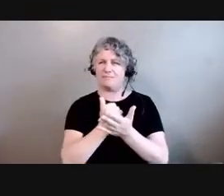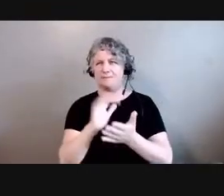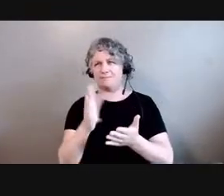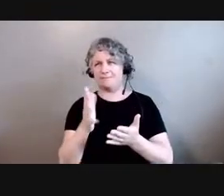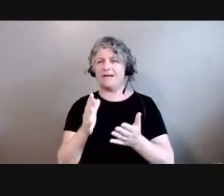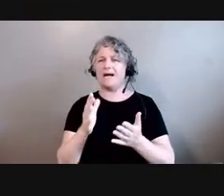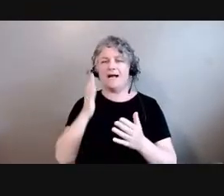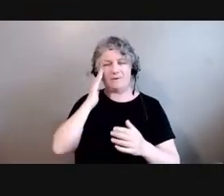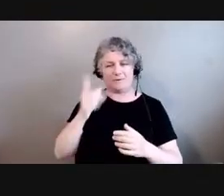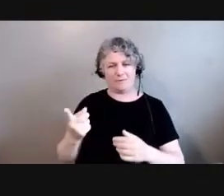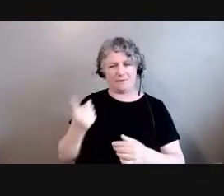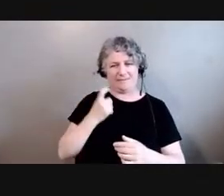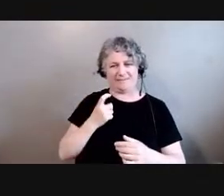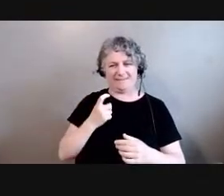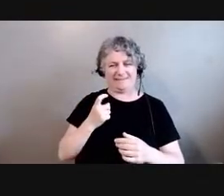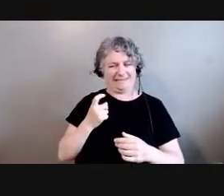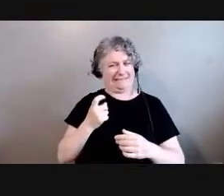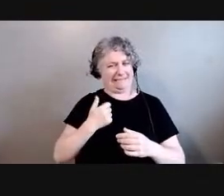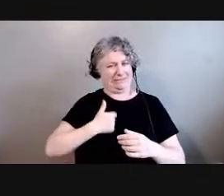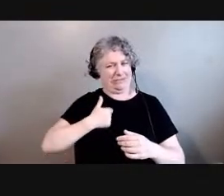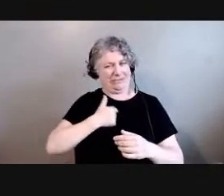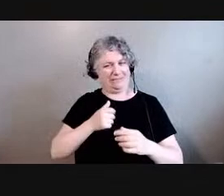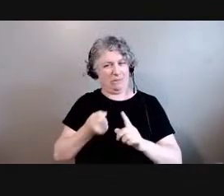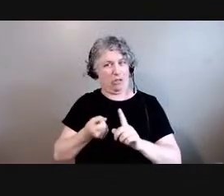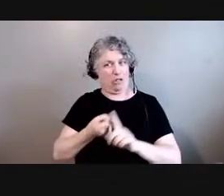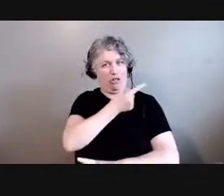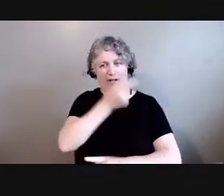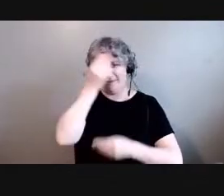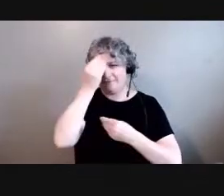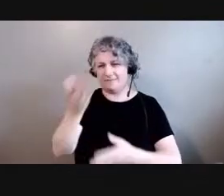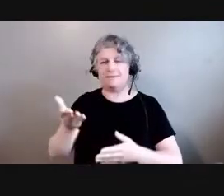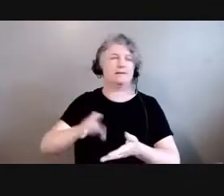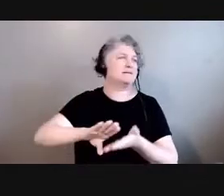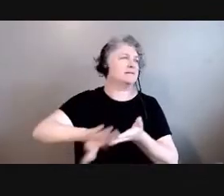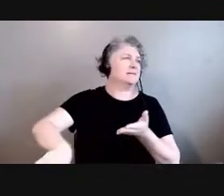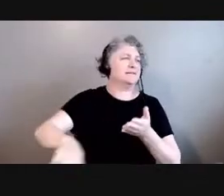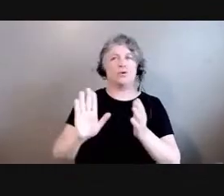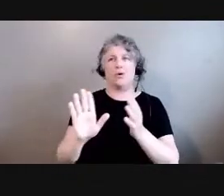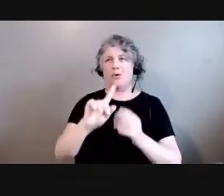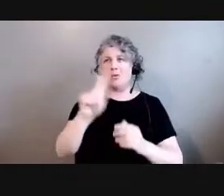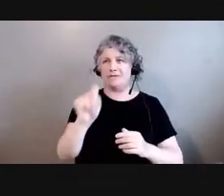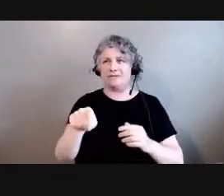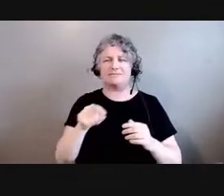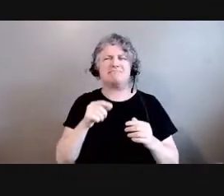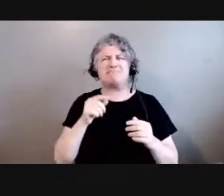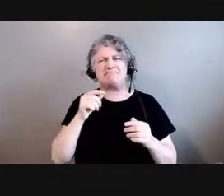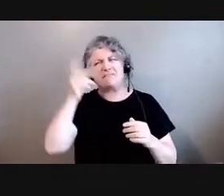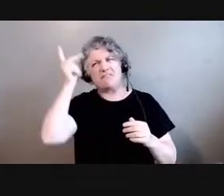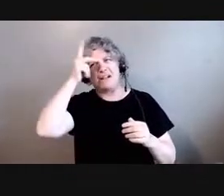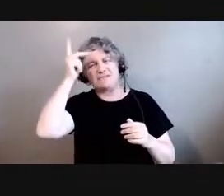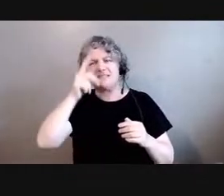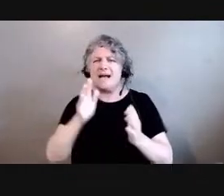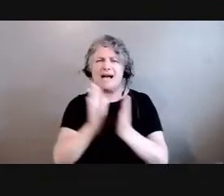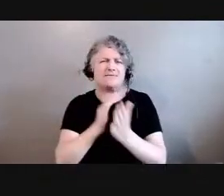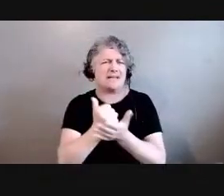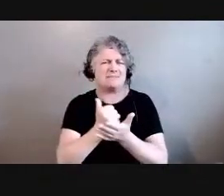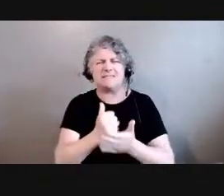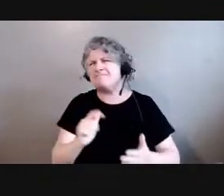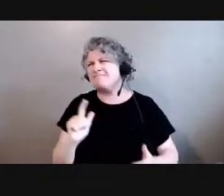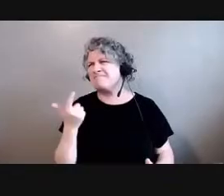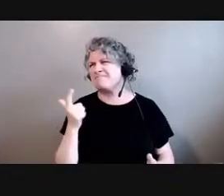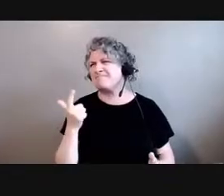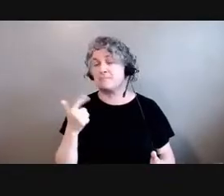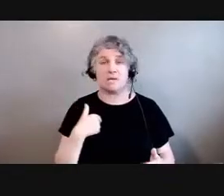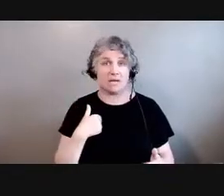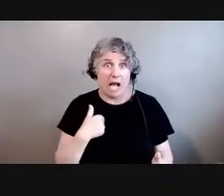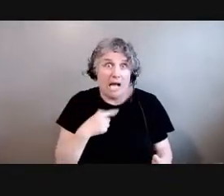question any service, Allison, because I basically told you I rejected the premise of the question. But I do reject the premise of the question. I